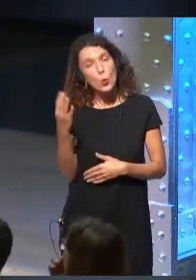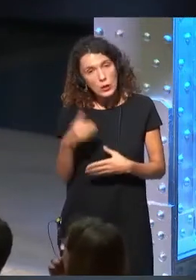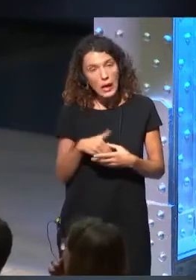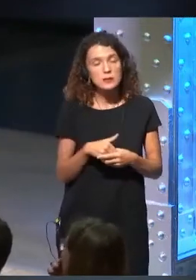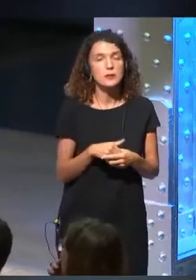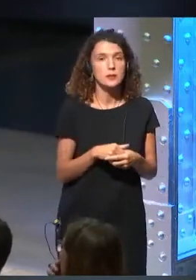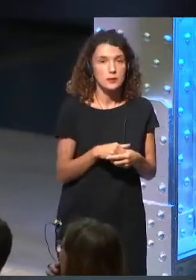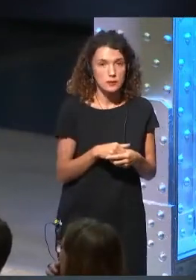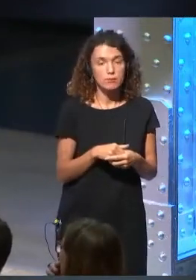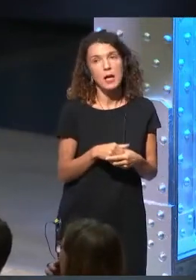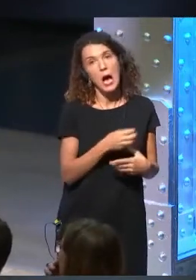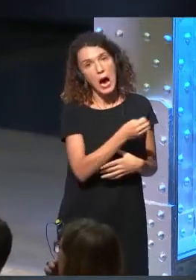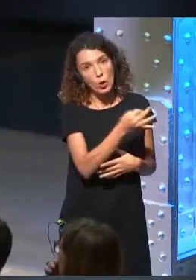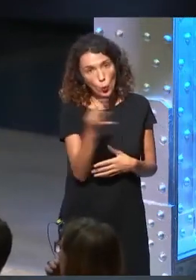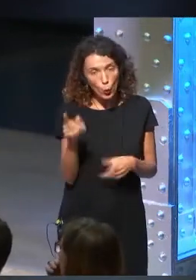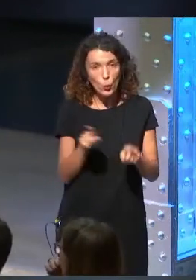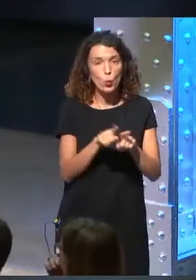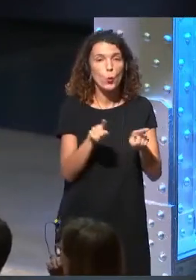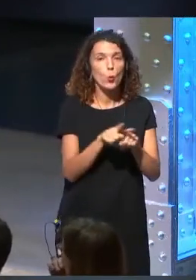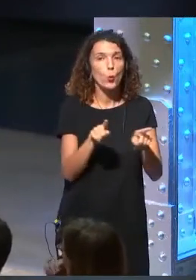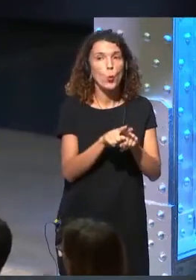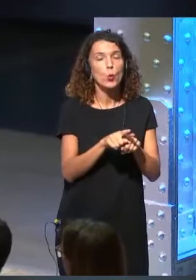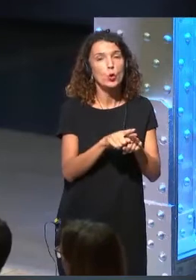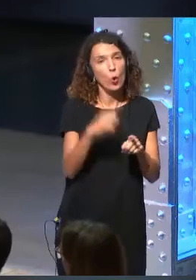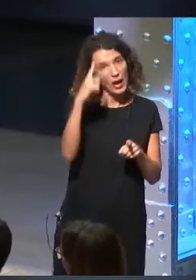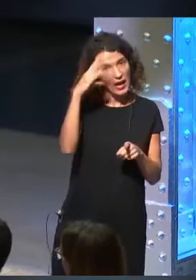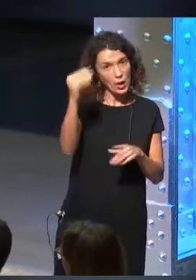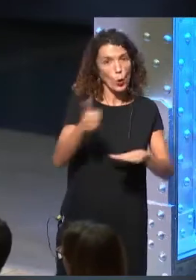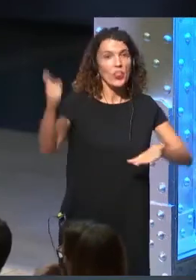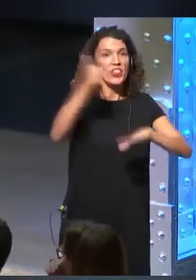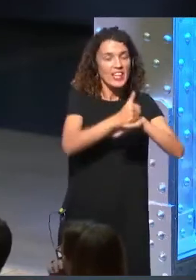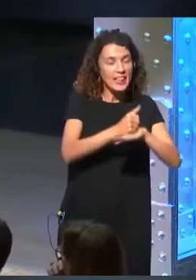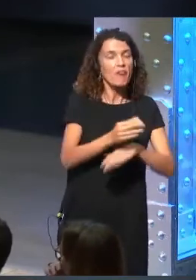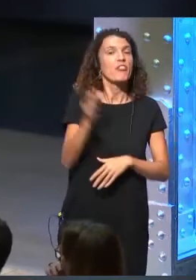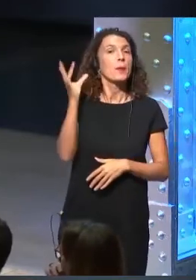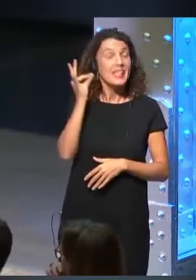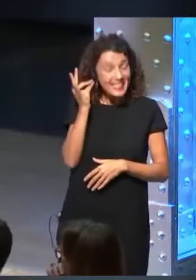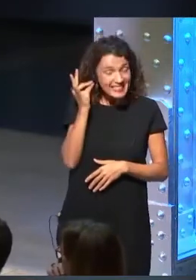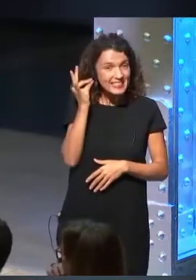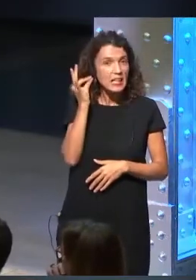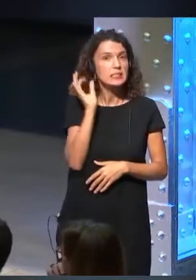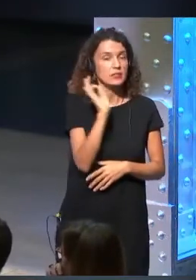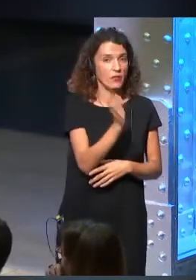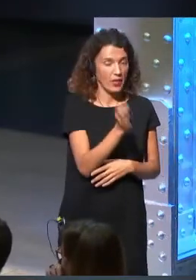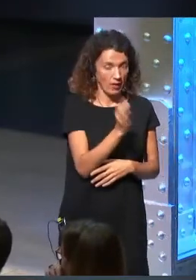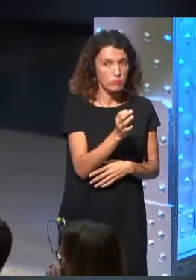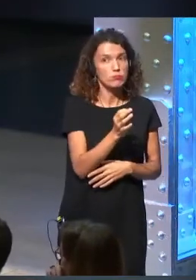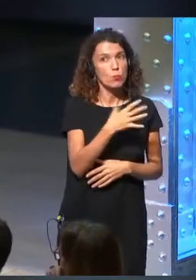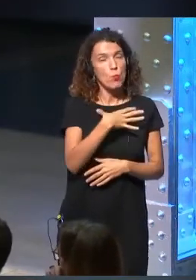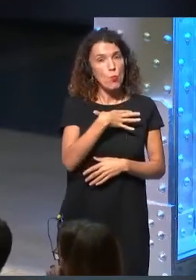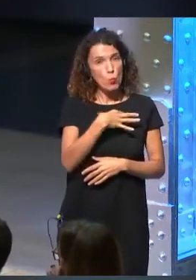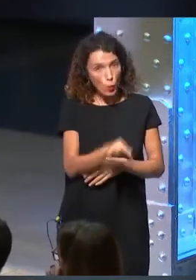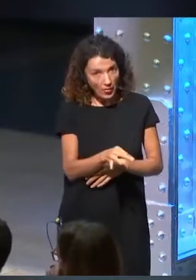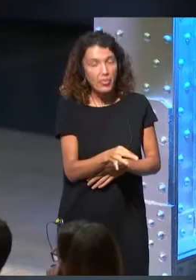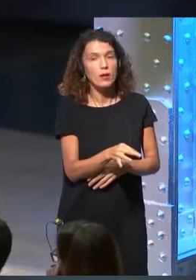have claimed that if you go to Scythia, you can find traces of